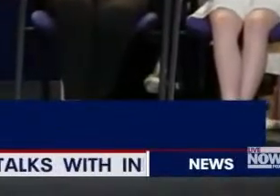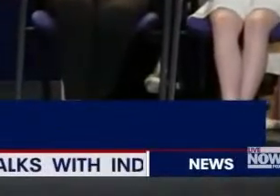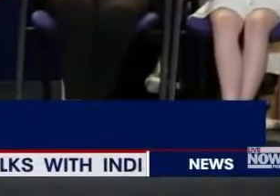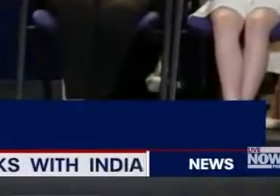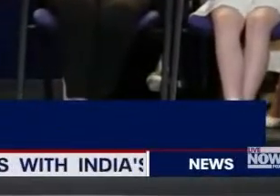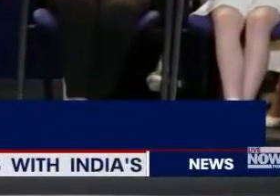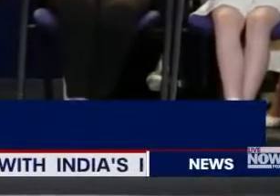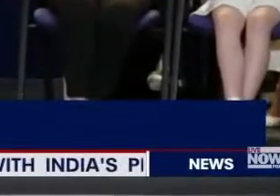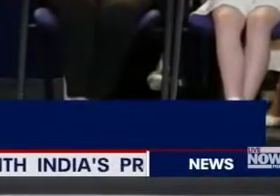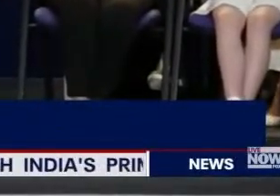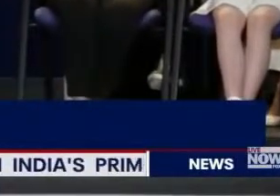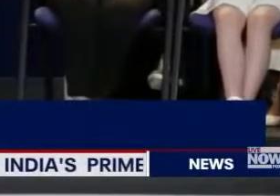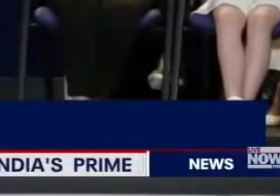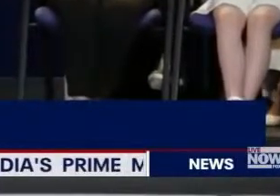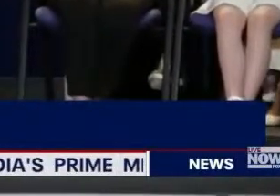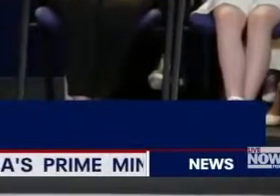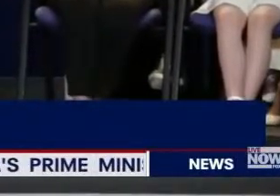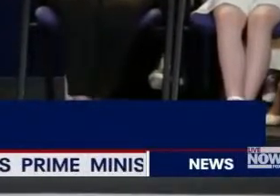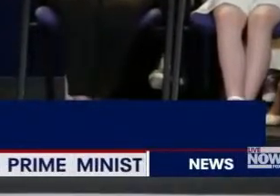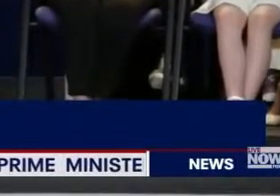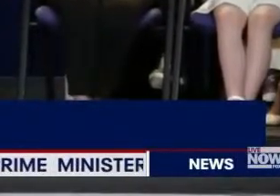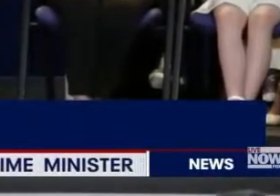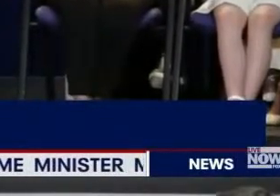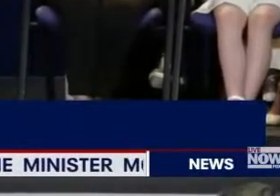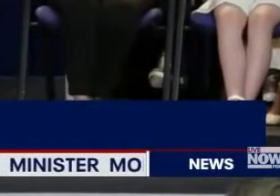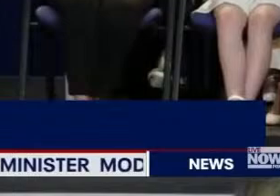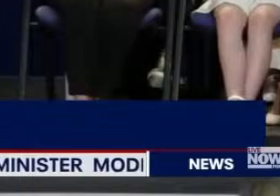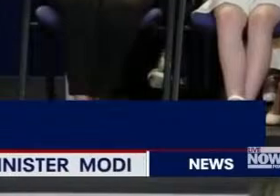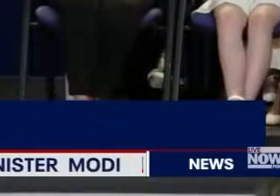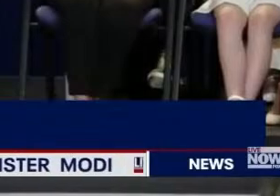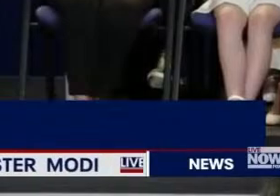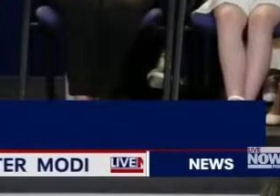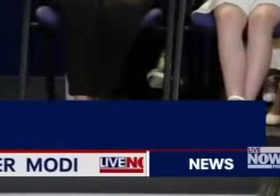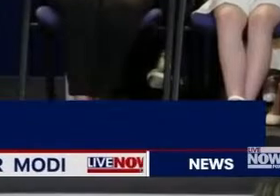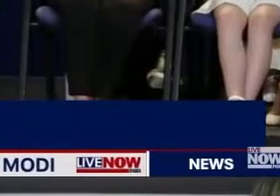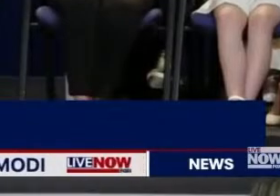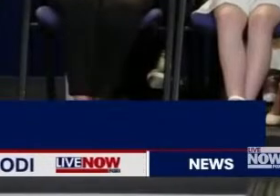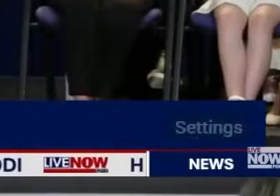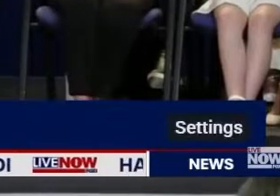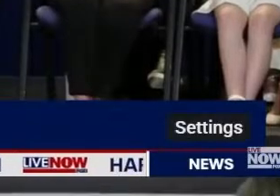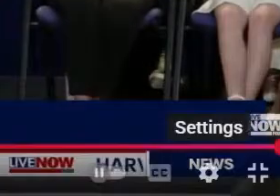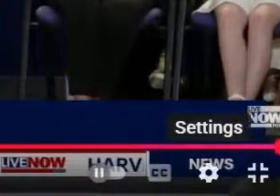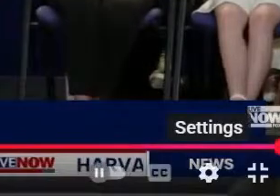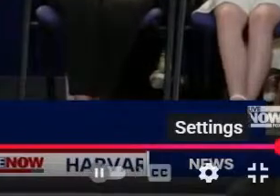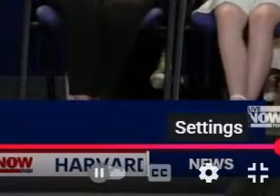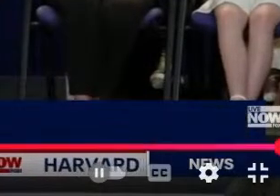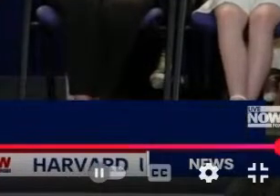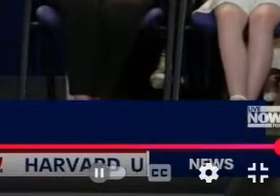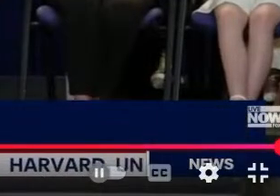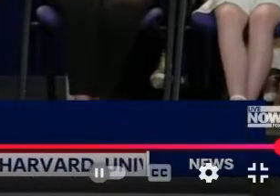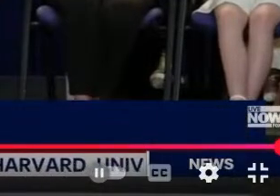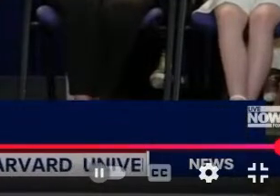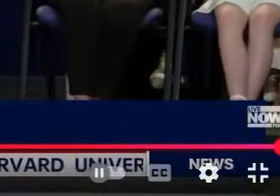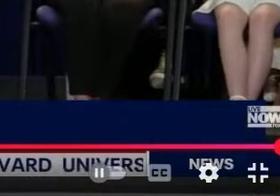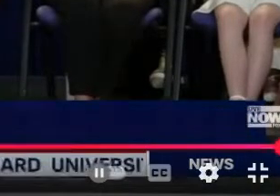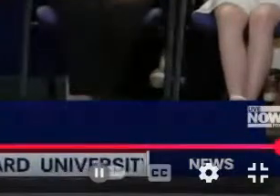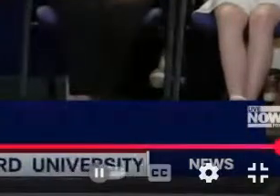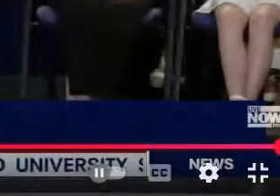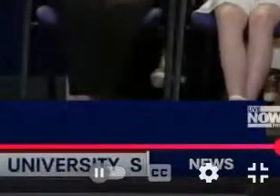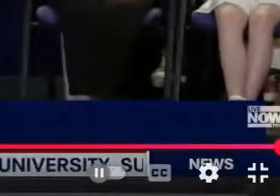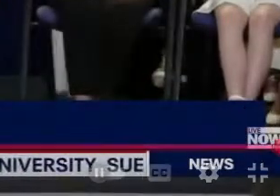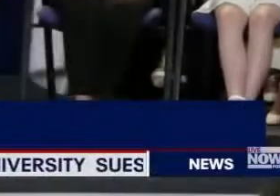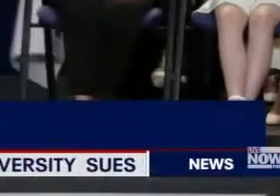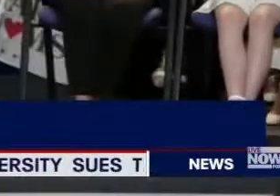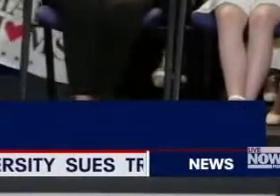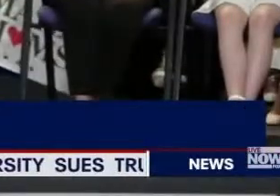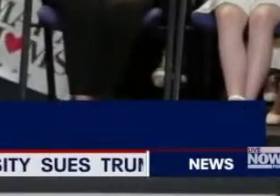RFK Jr. announces ban on food dyes. This is going to be a big, big deal. I'm going to cut some of this music, I